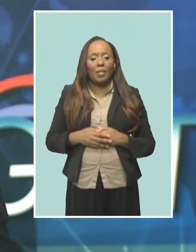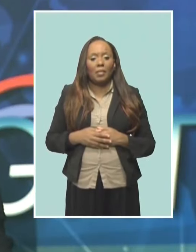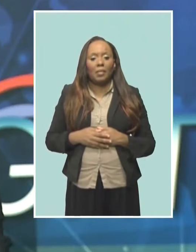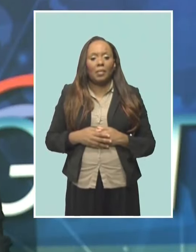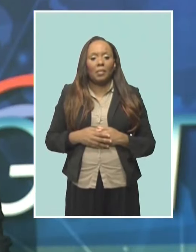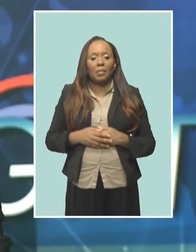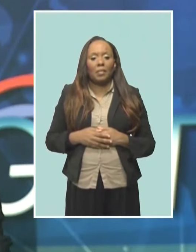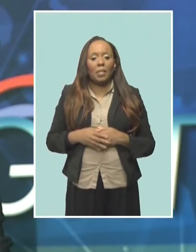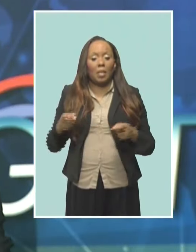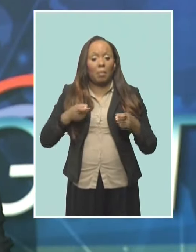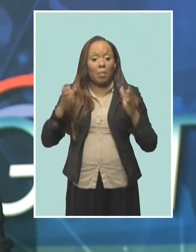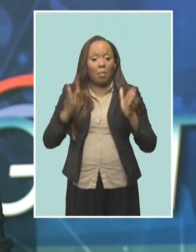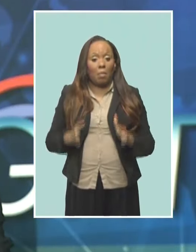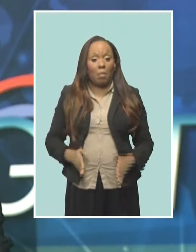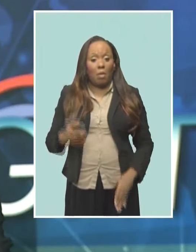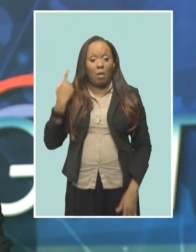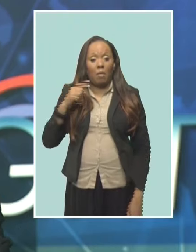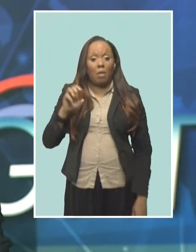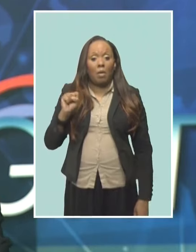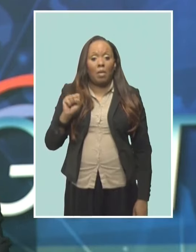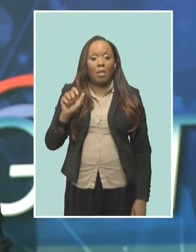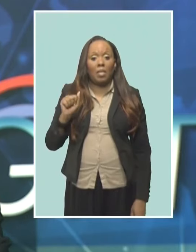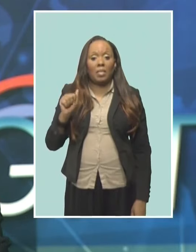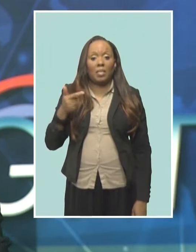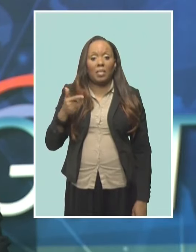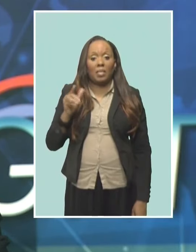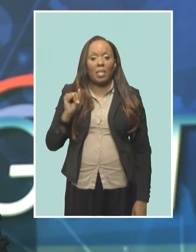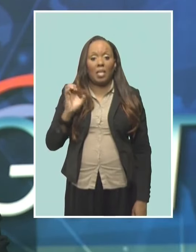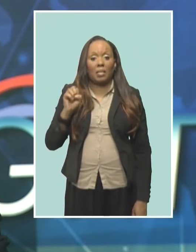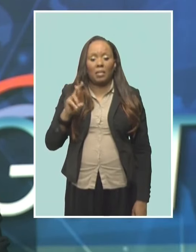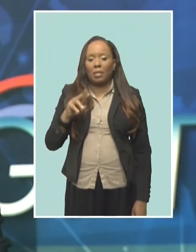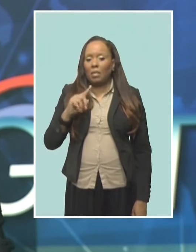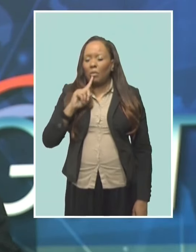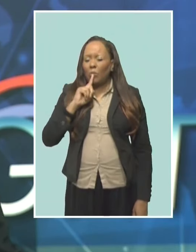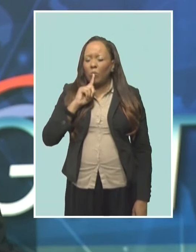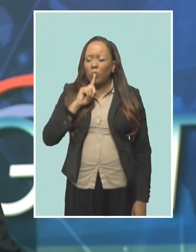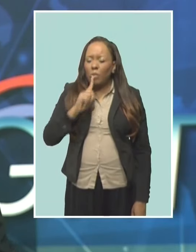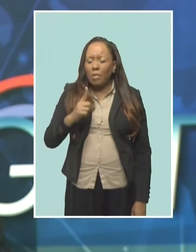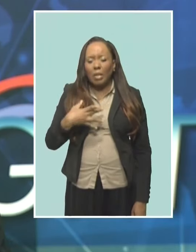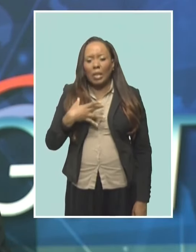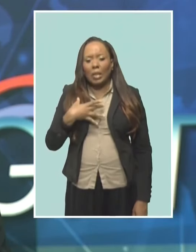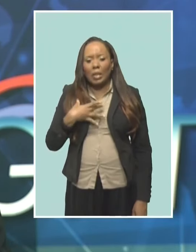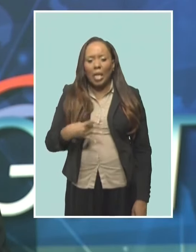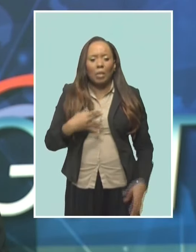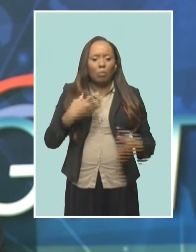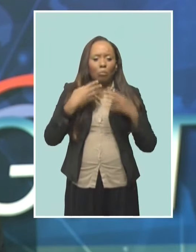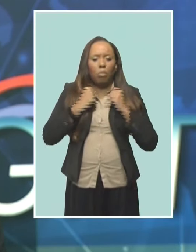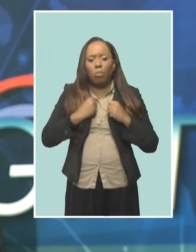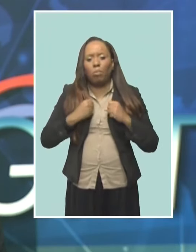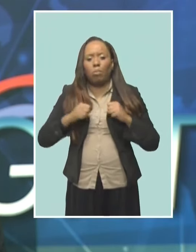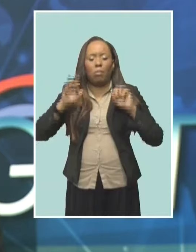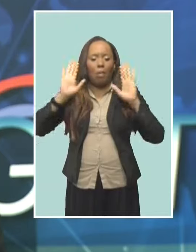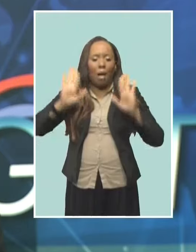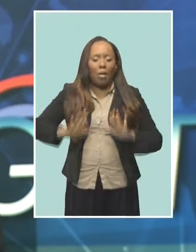Digital Systems Manager at Sagicor Bank, Leanne Corbin Van Bacchus, has called that initiative an excellent